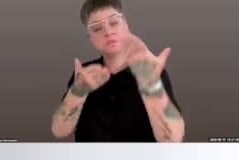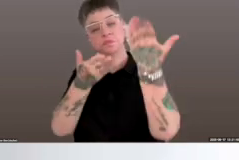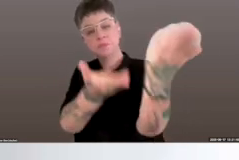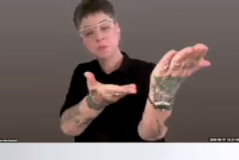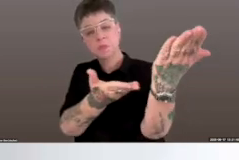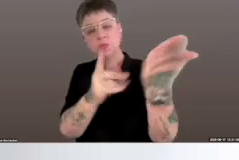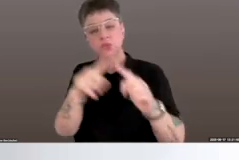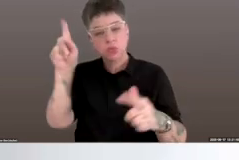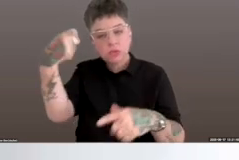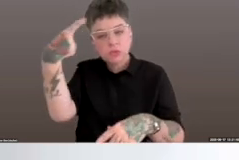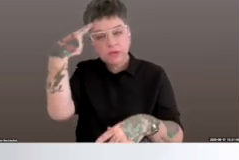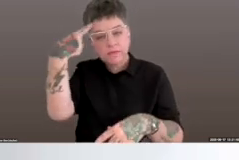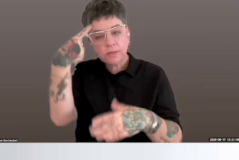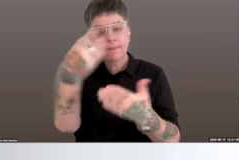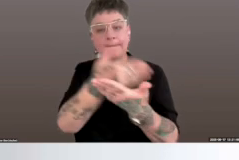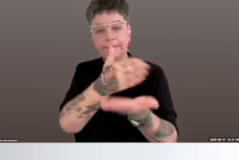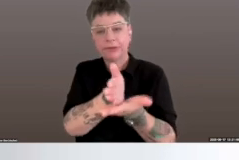the governor's proposed budget.